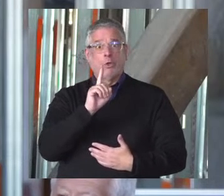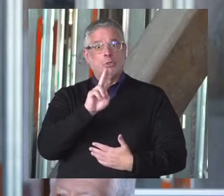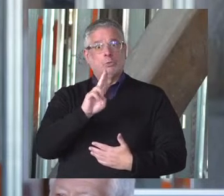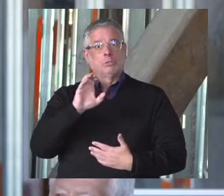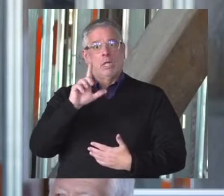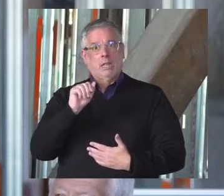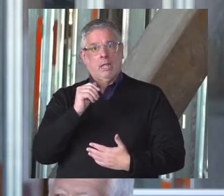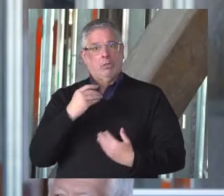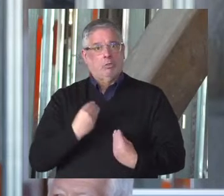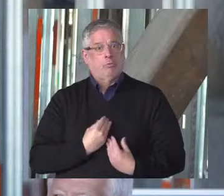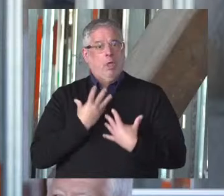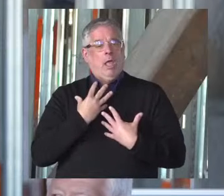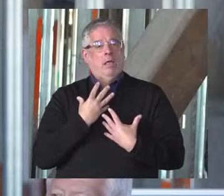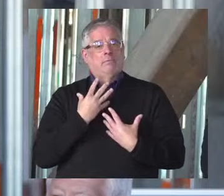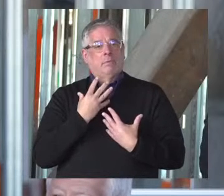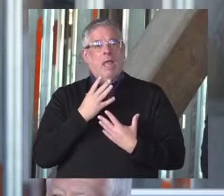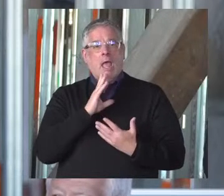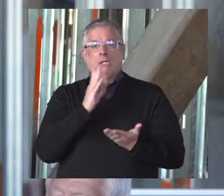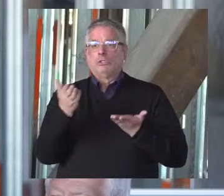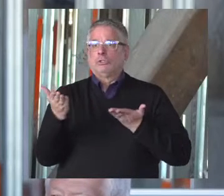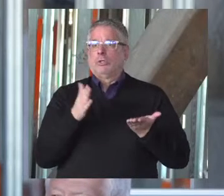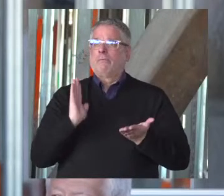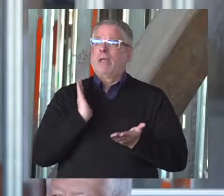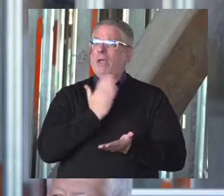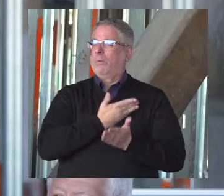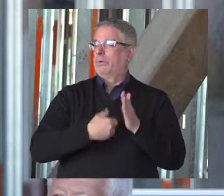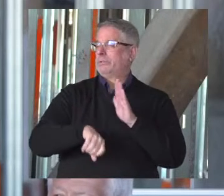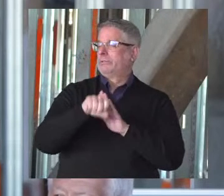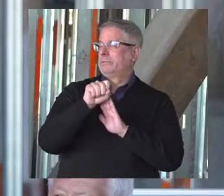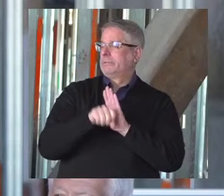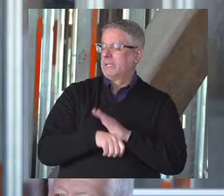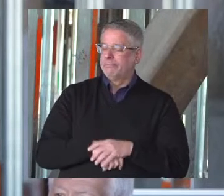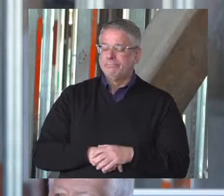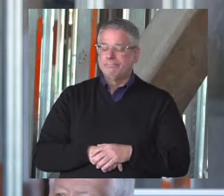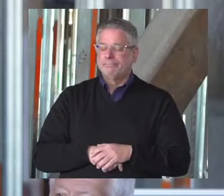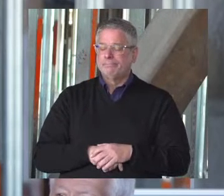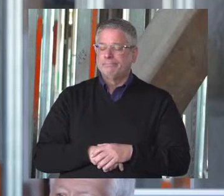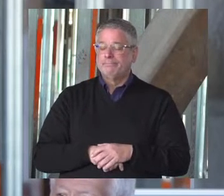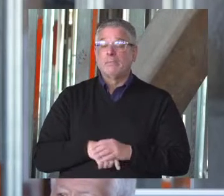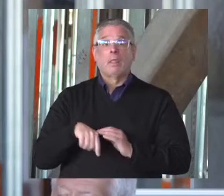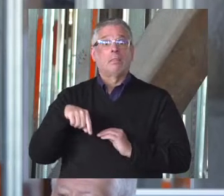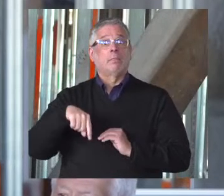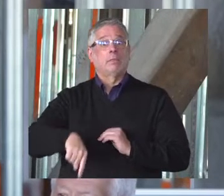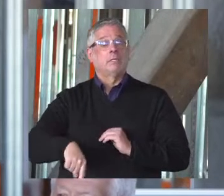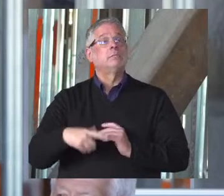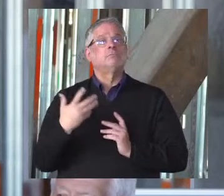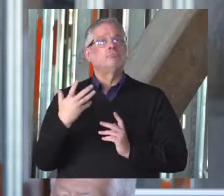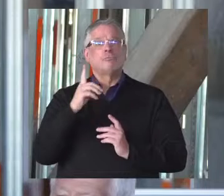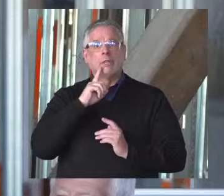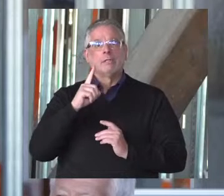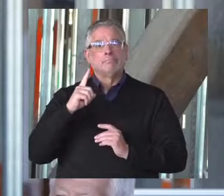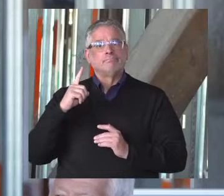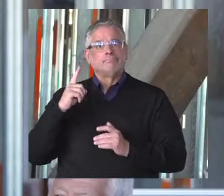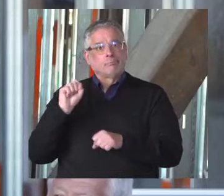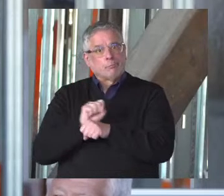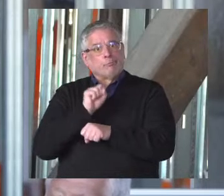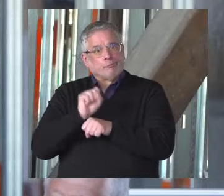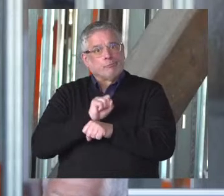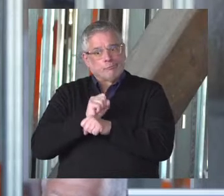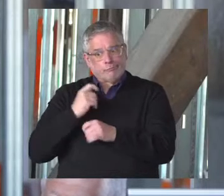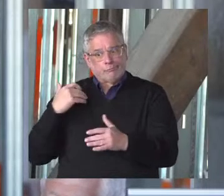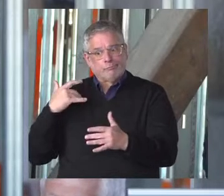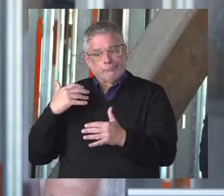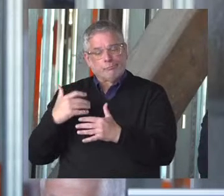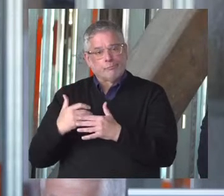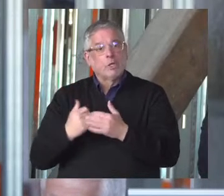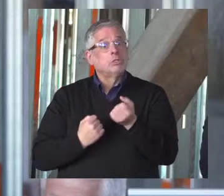continues to thrive and to serve our state. This moment has been in the making for quite some time. It began with support